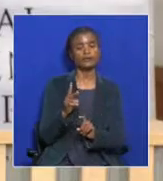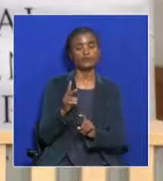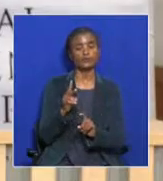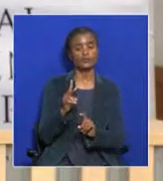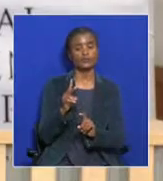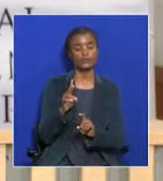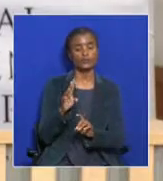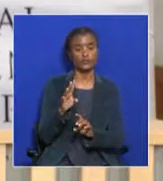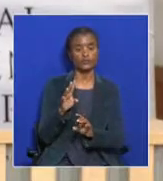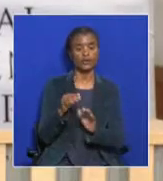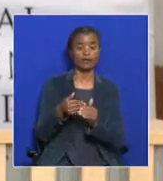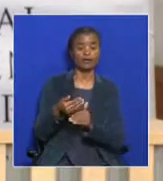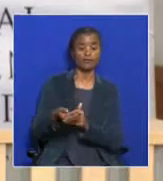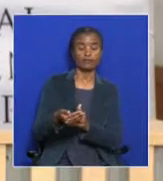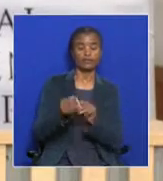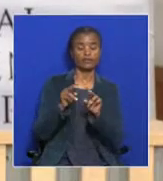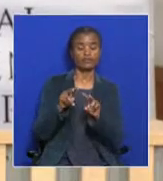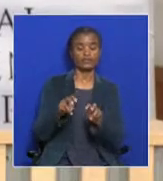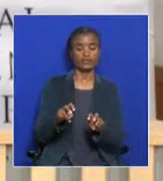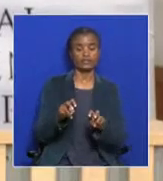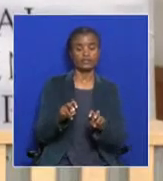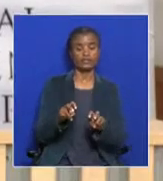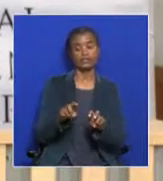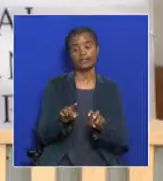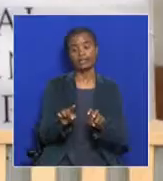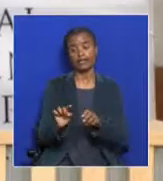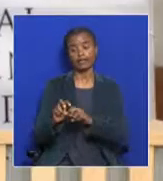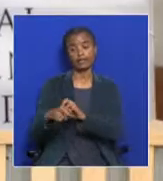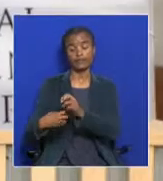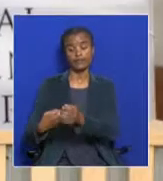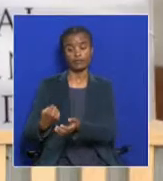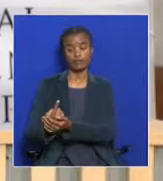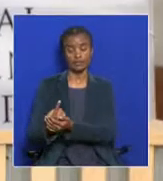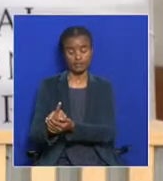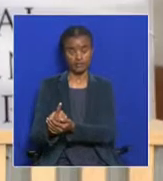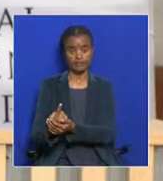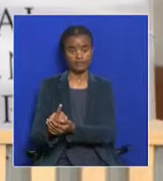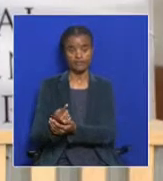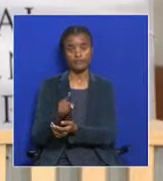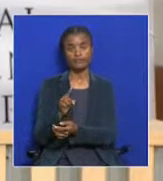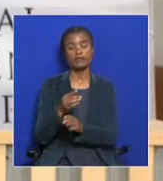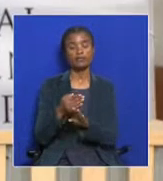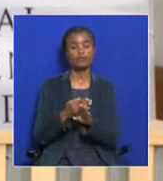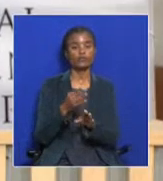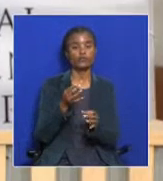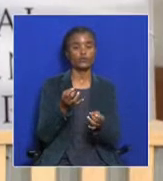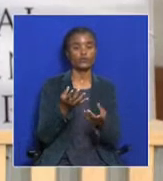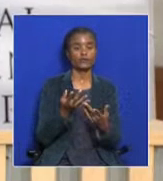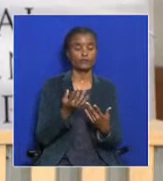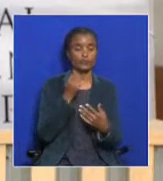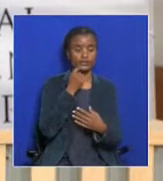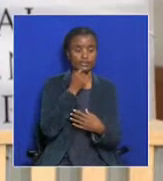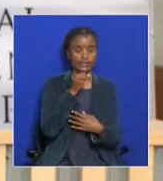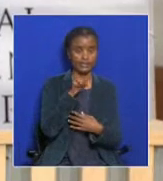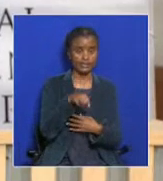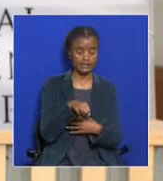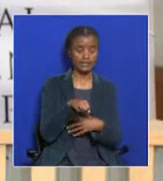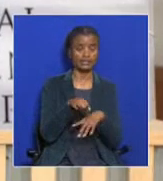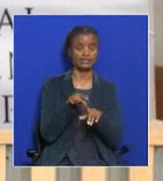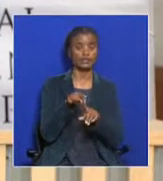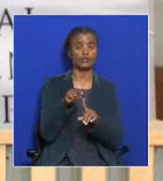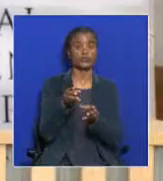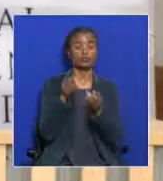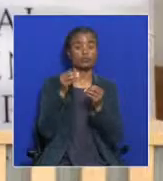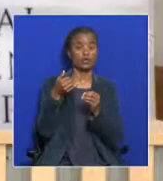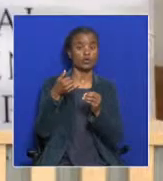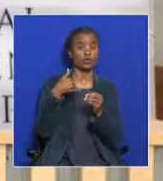theft, you indicated that much as you had received a call from Captain Duma on the